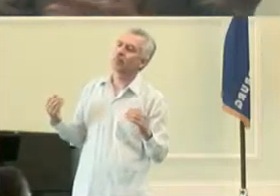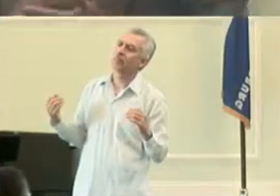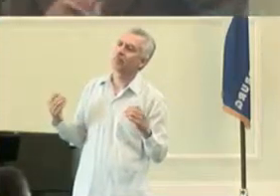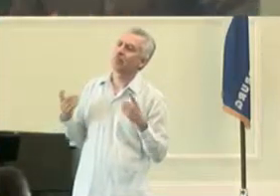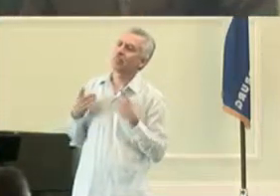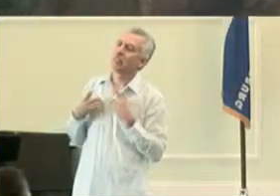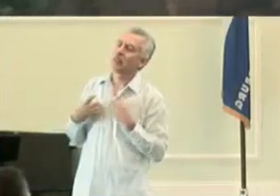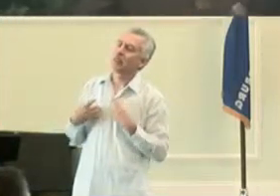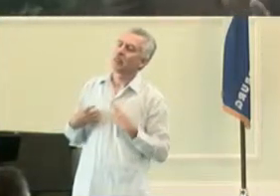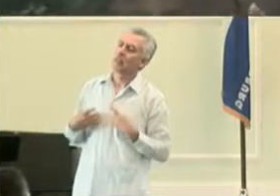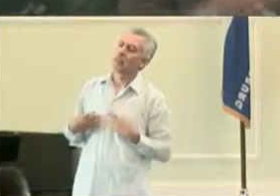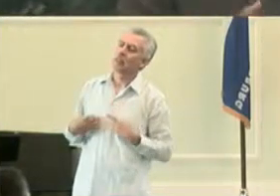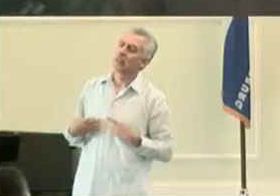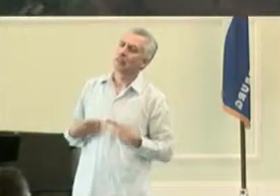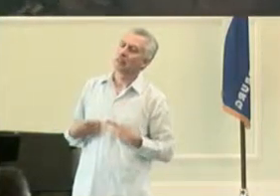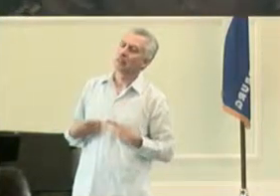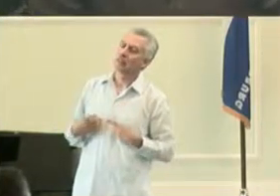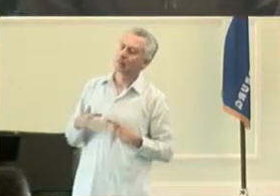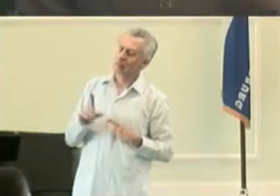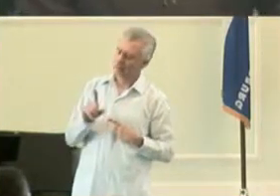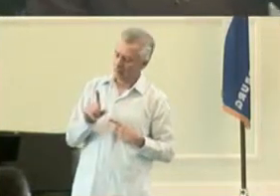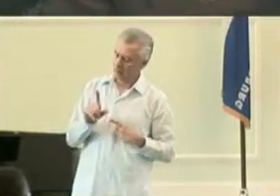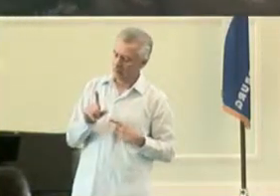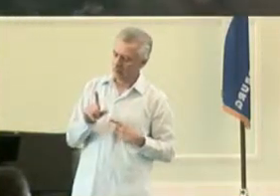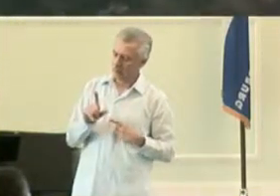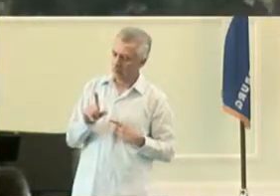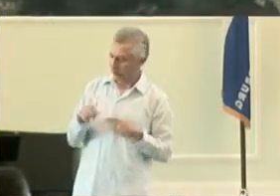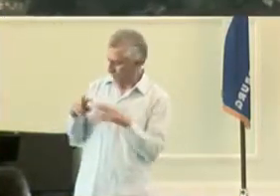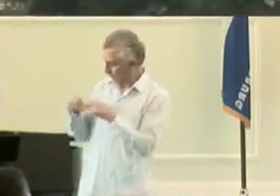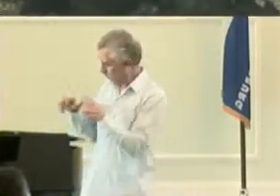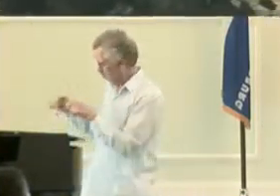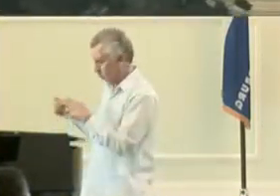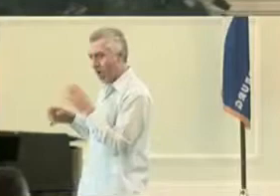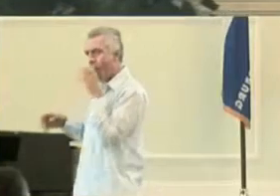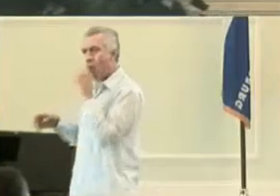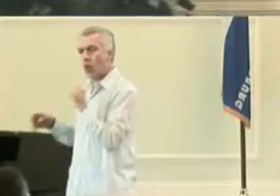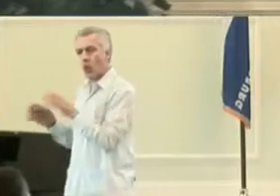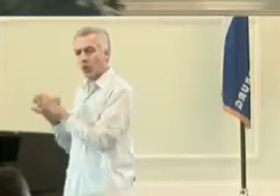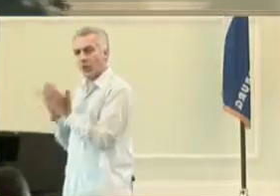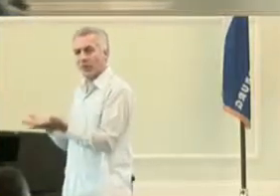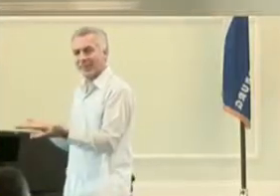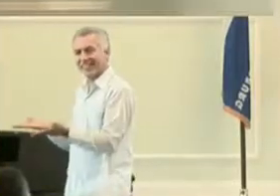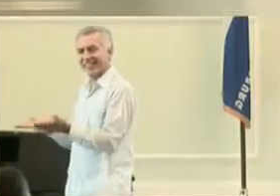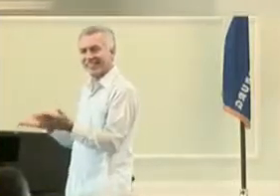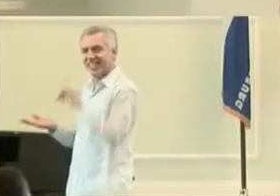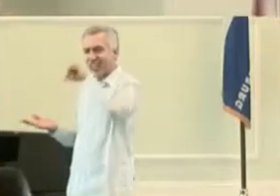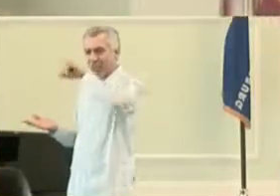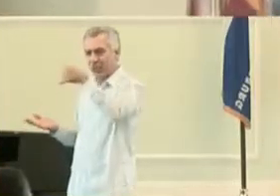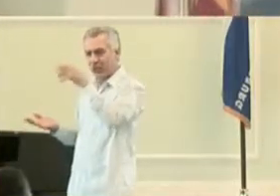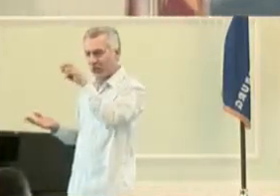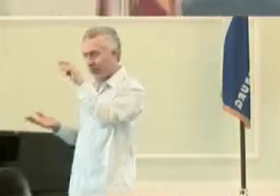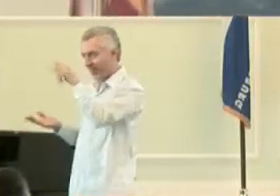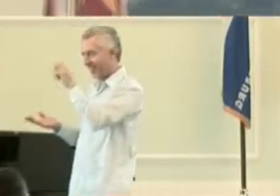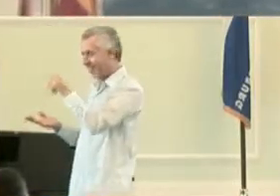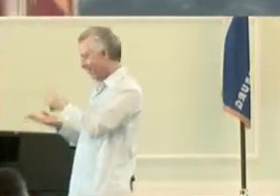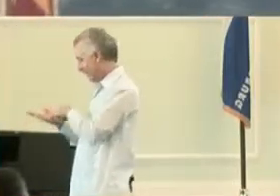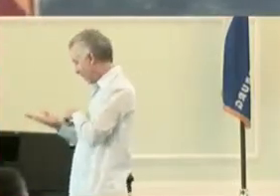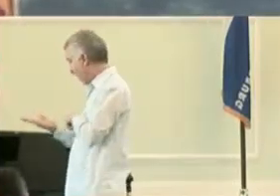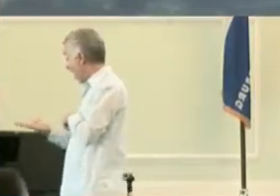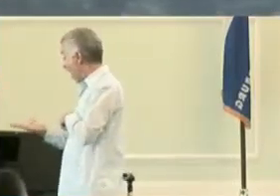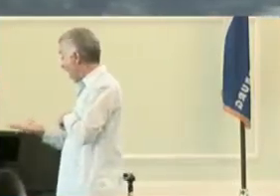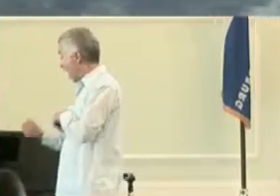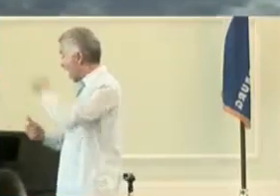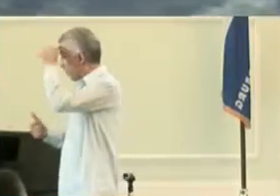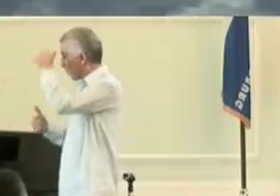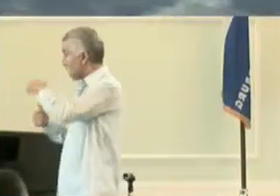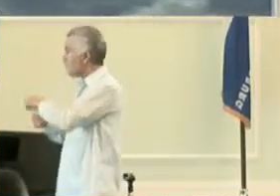I would go back and I would read what God did for me in the past. And as I read and as I remembered,